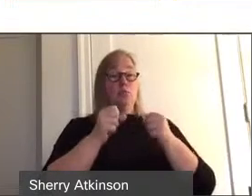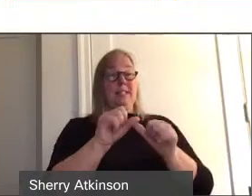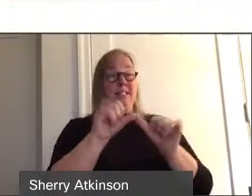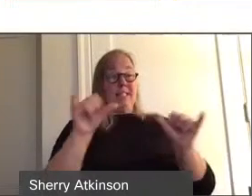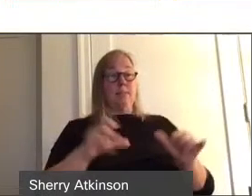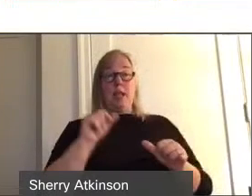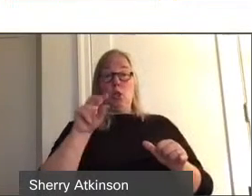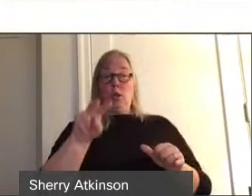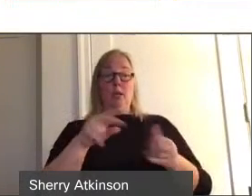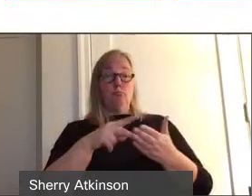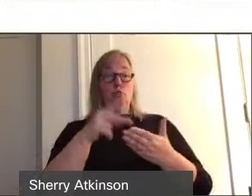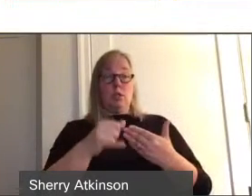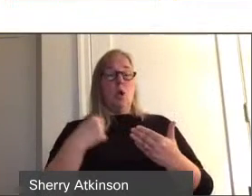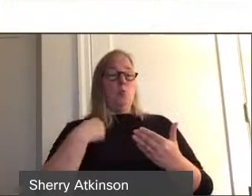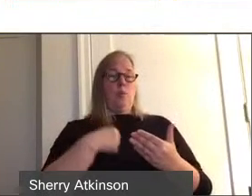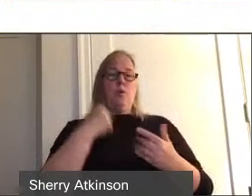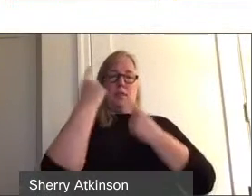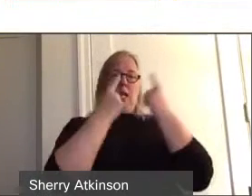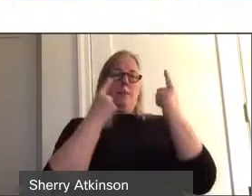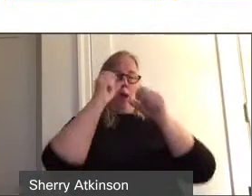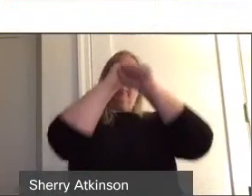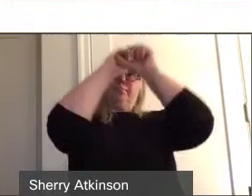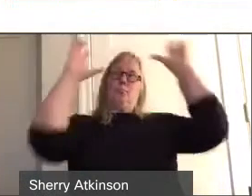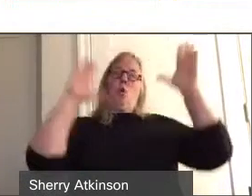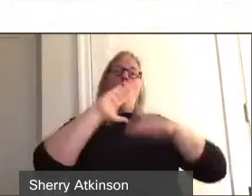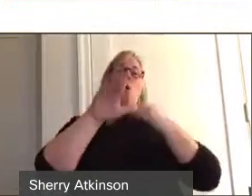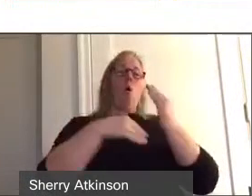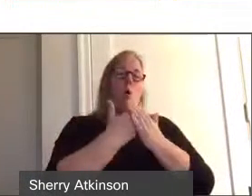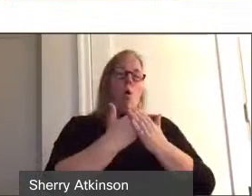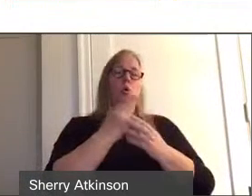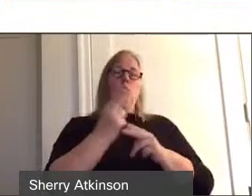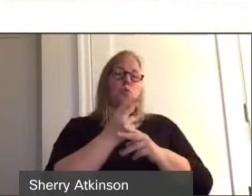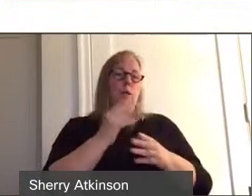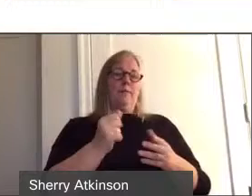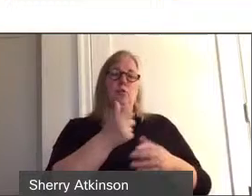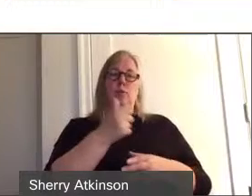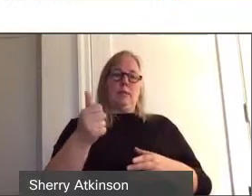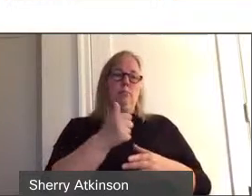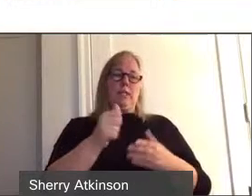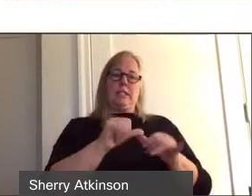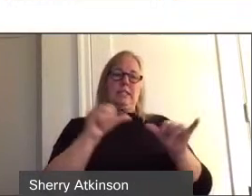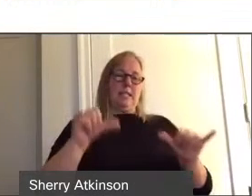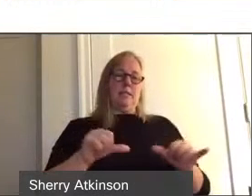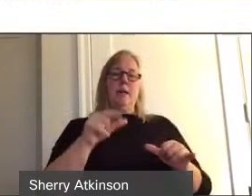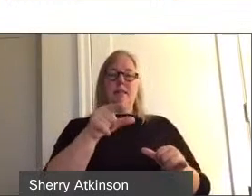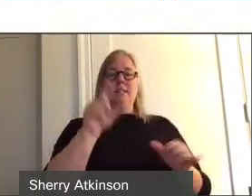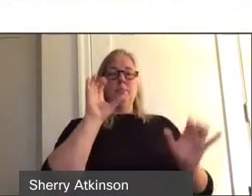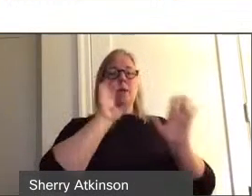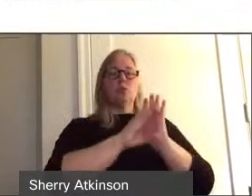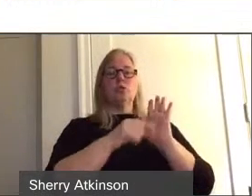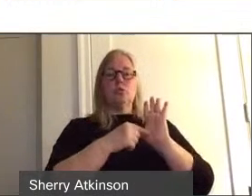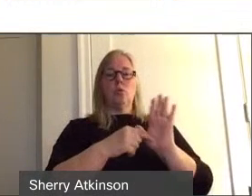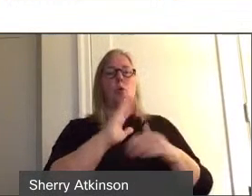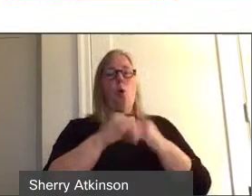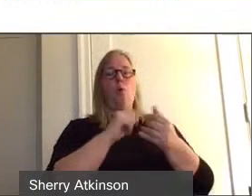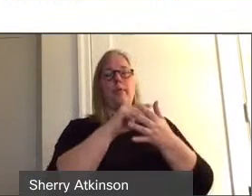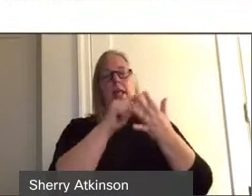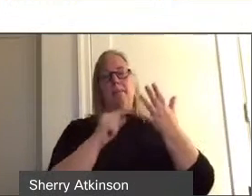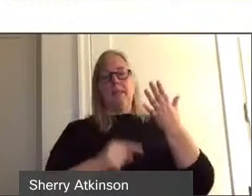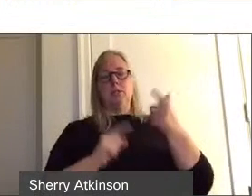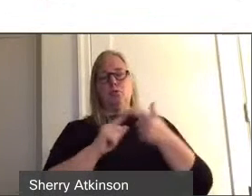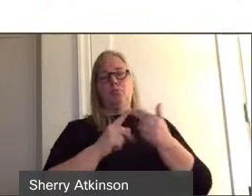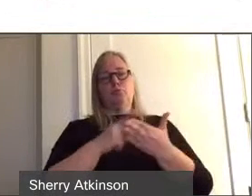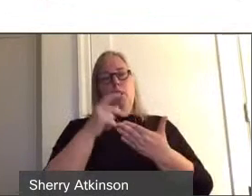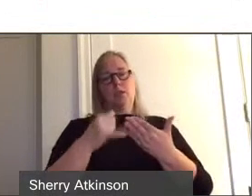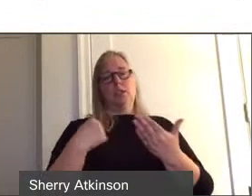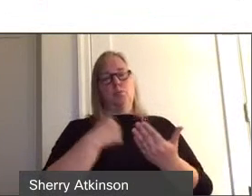that we're thinking about all users of the transportation system. This picture just shows all the elements to the projects that we'll be considering.